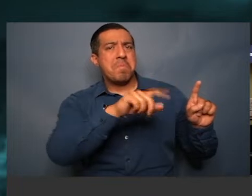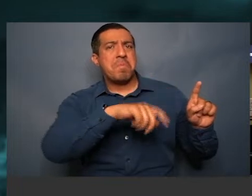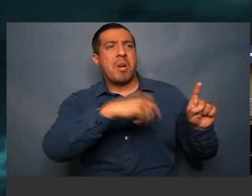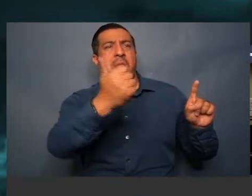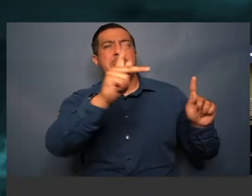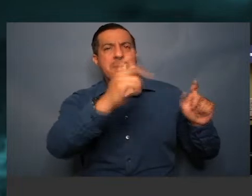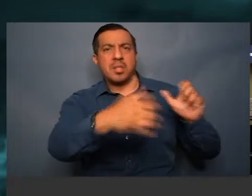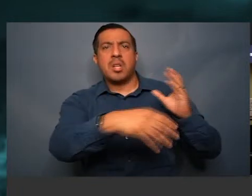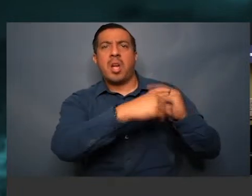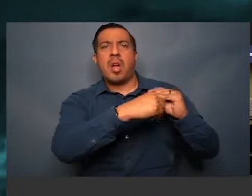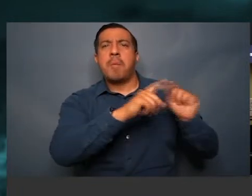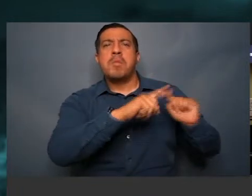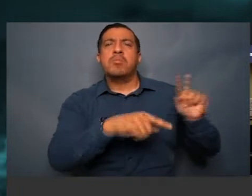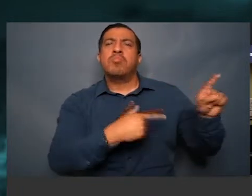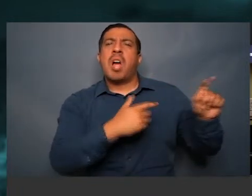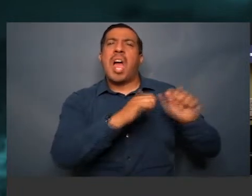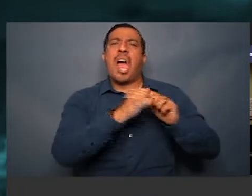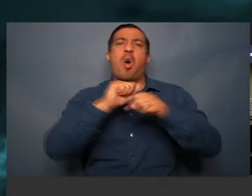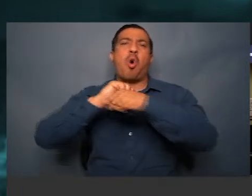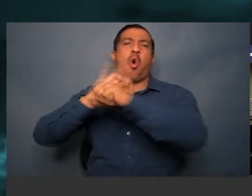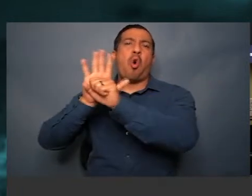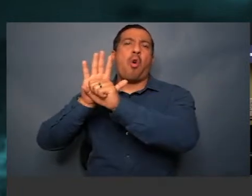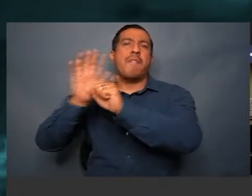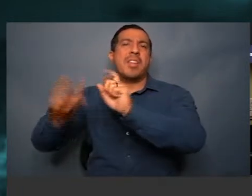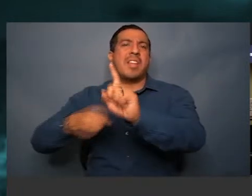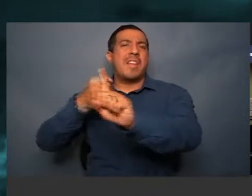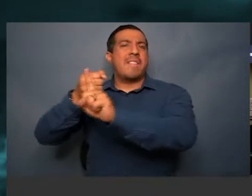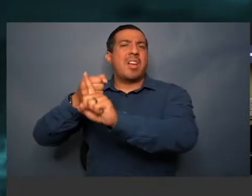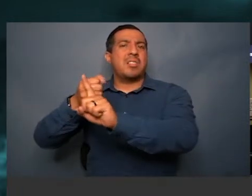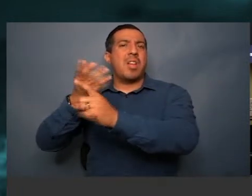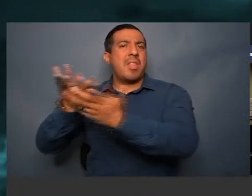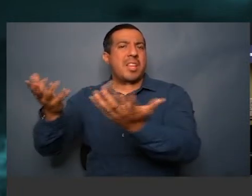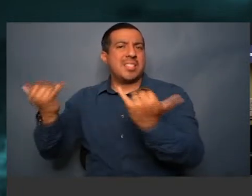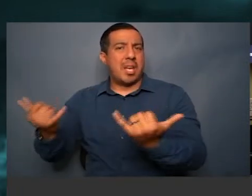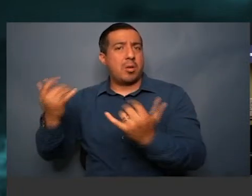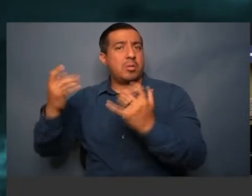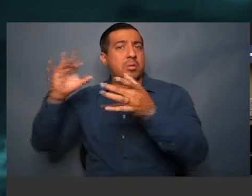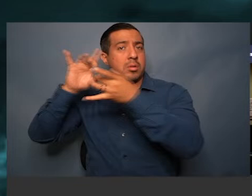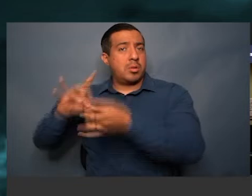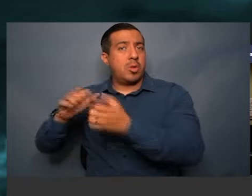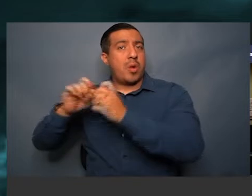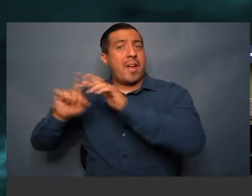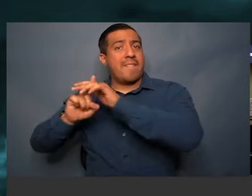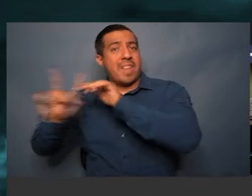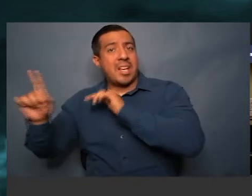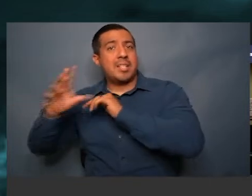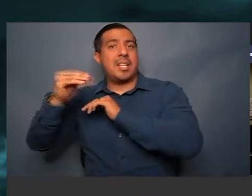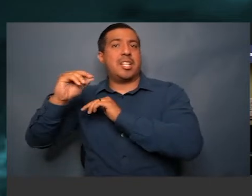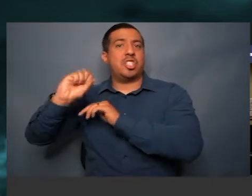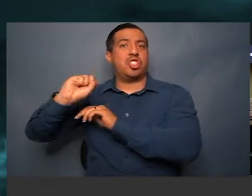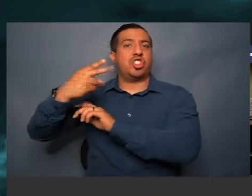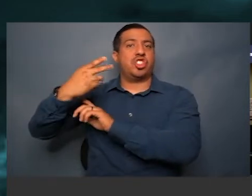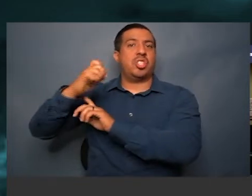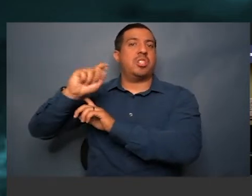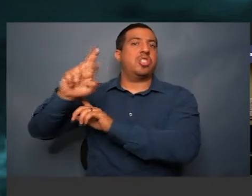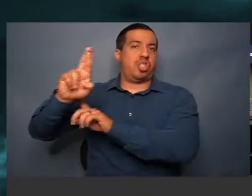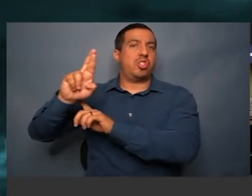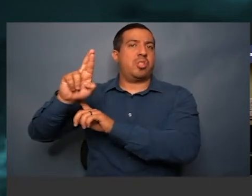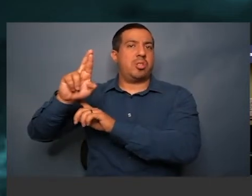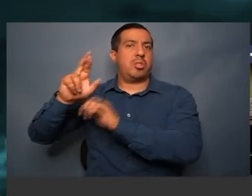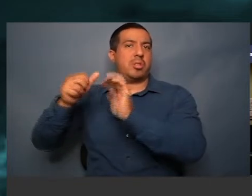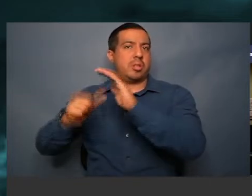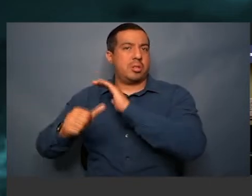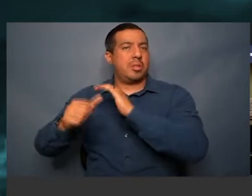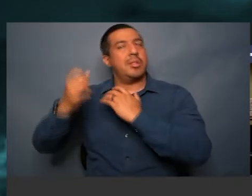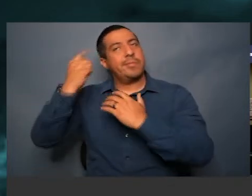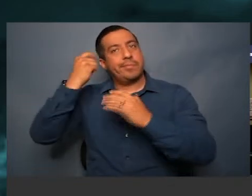this. How is COVID affecting things as far as evacuation and then sheltering as well? I realize you don't shelter as a coastal